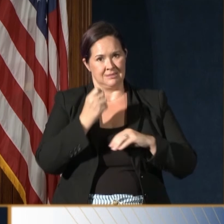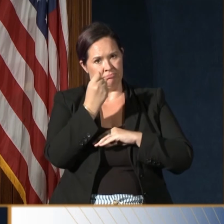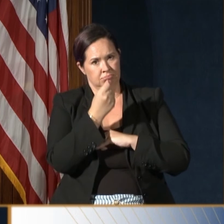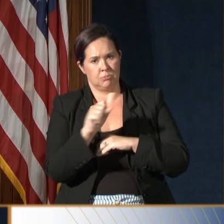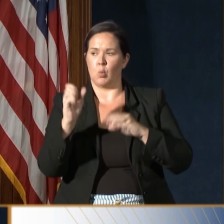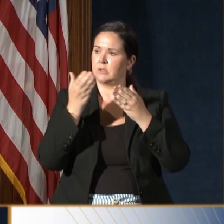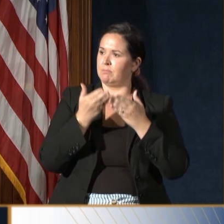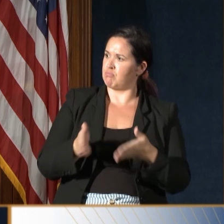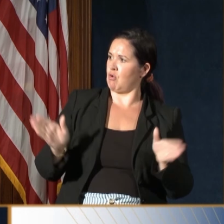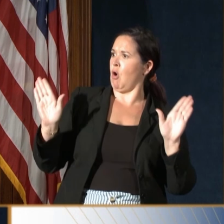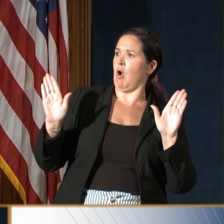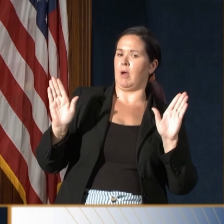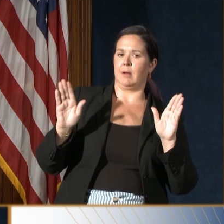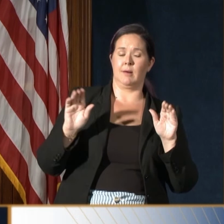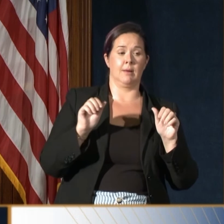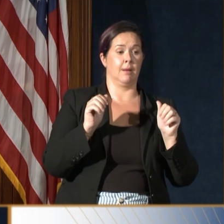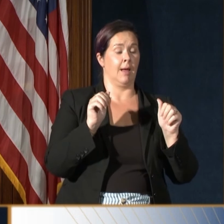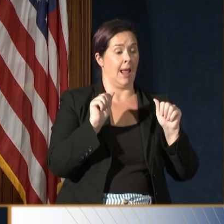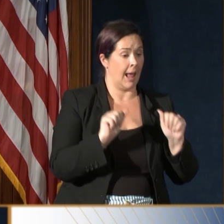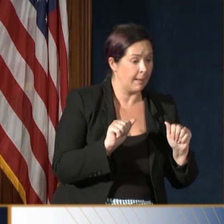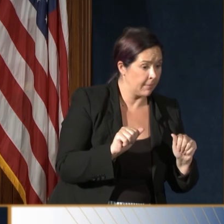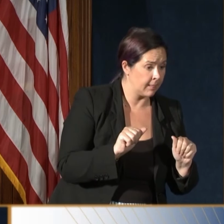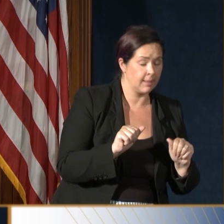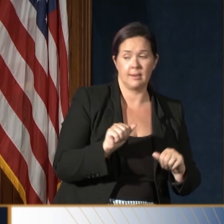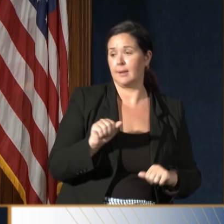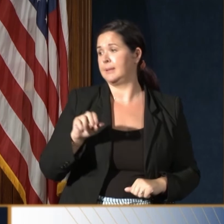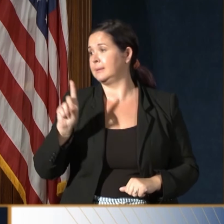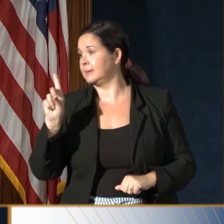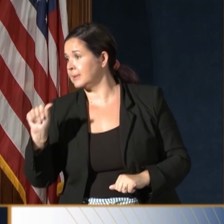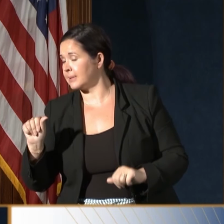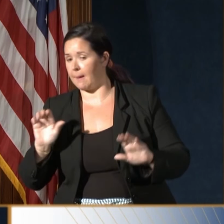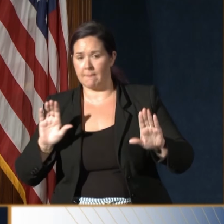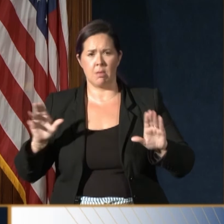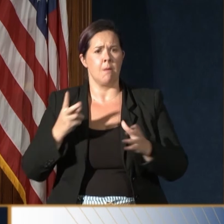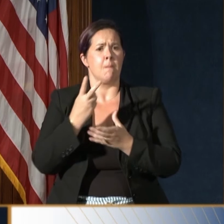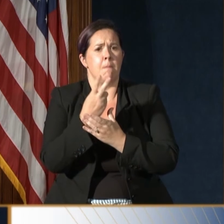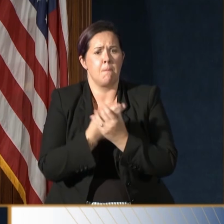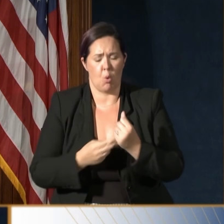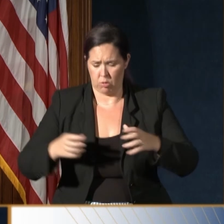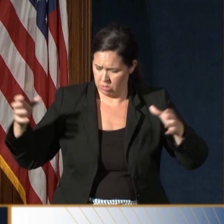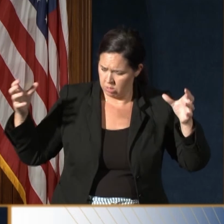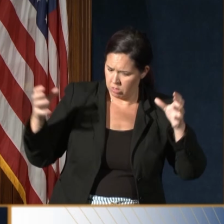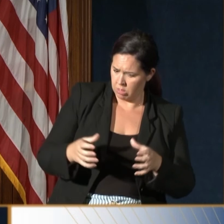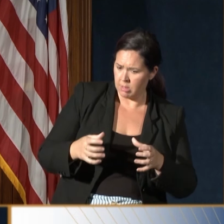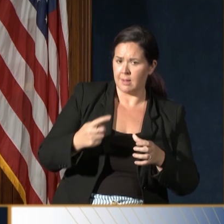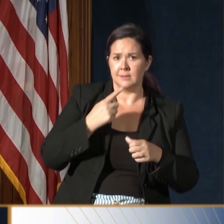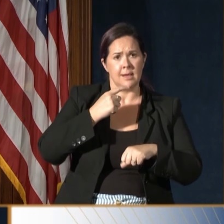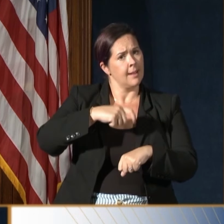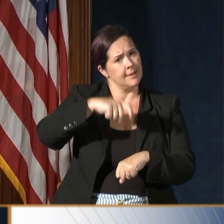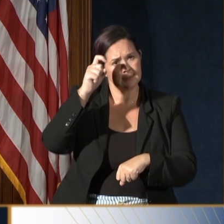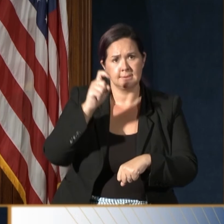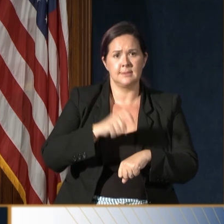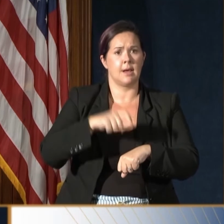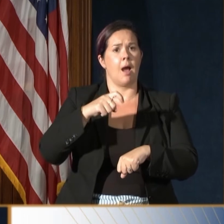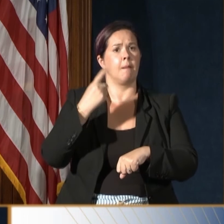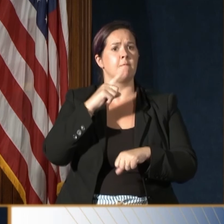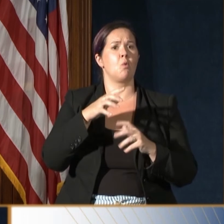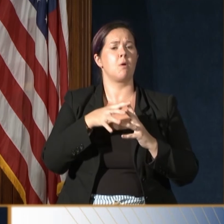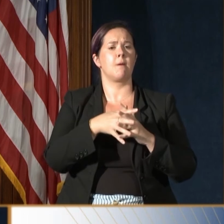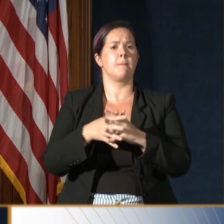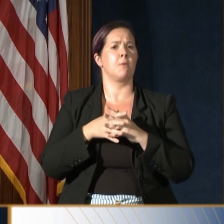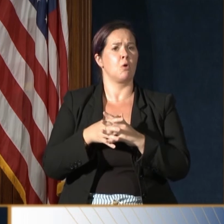abled and disabled, who had joined together to say, it is time for America, who